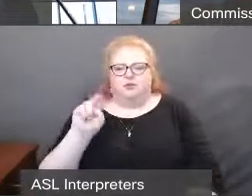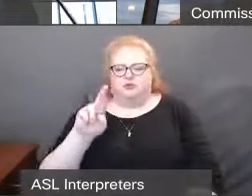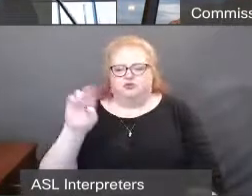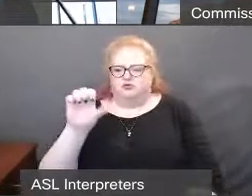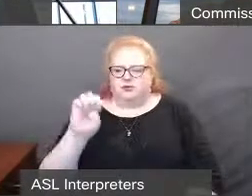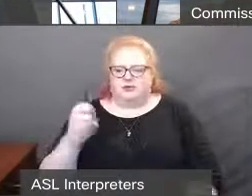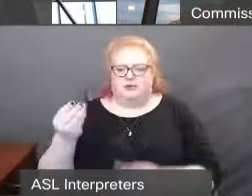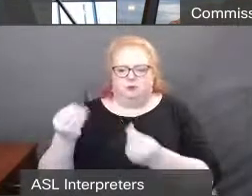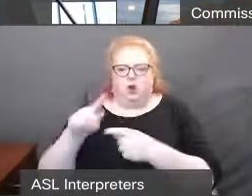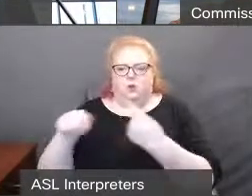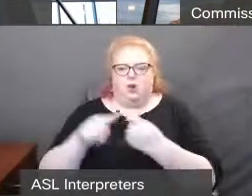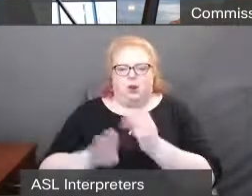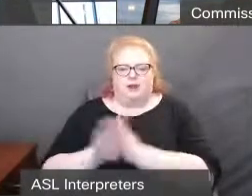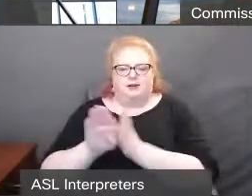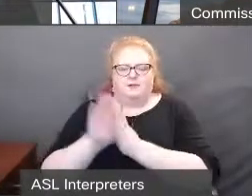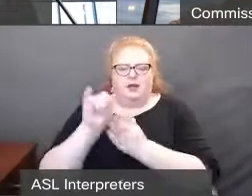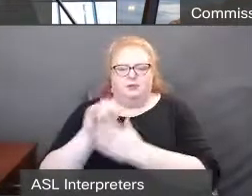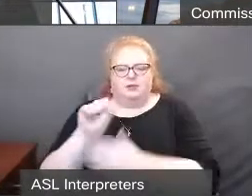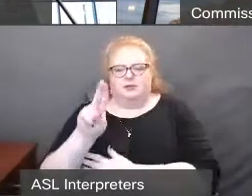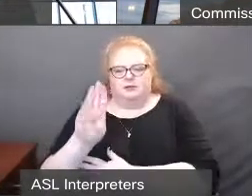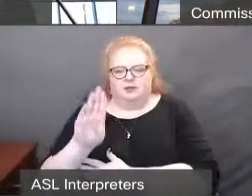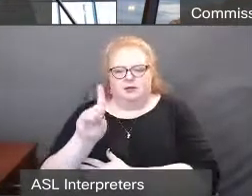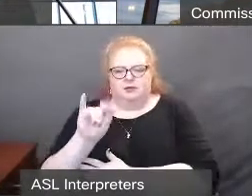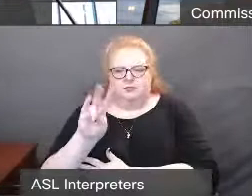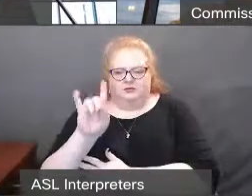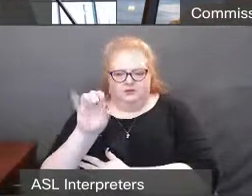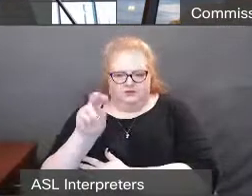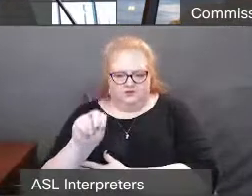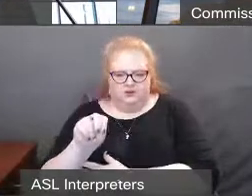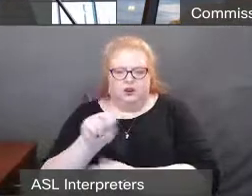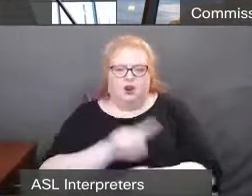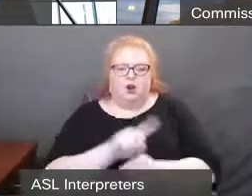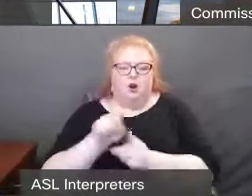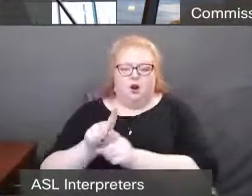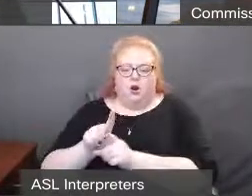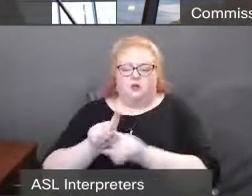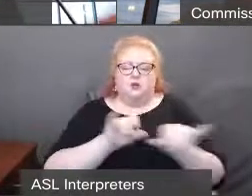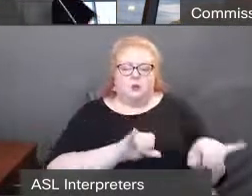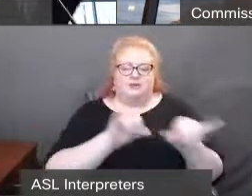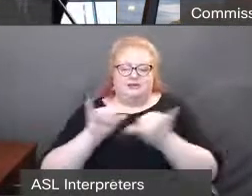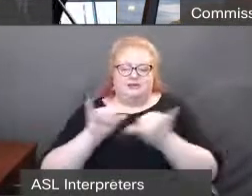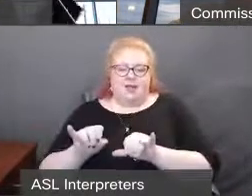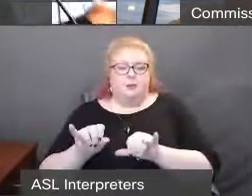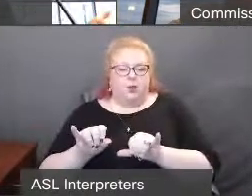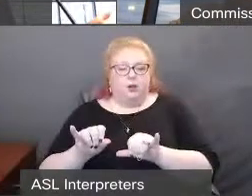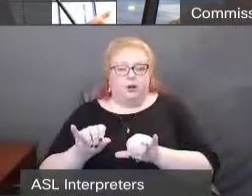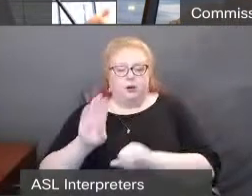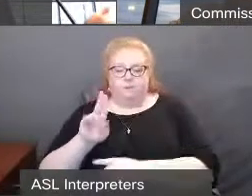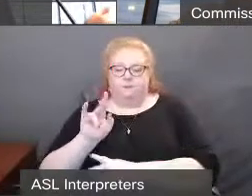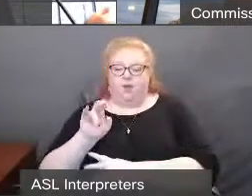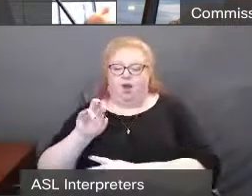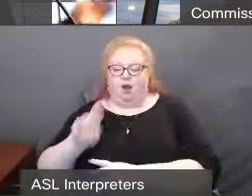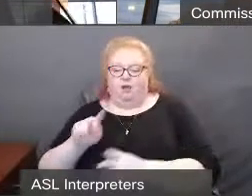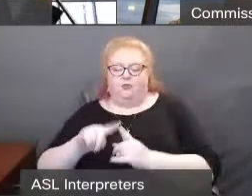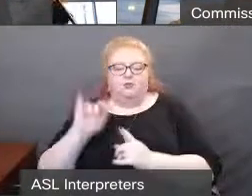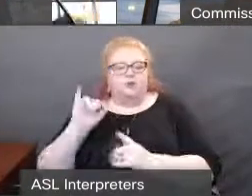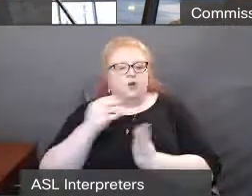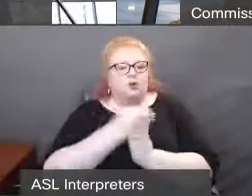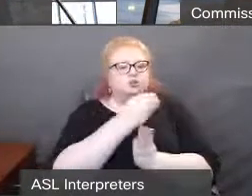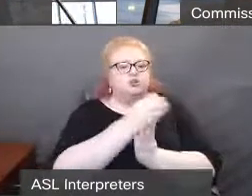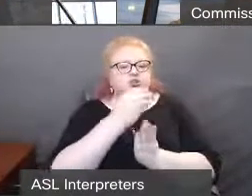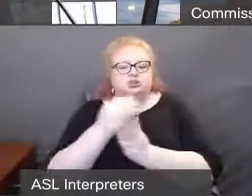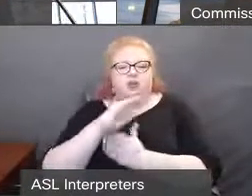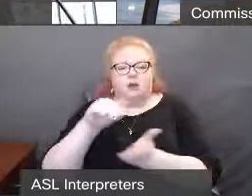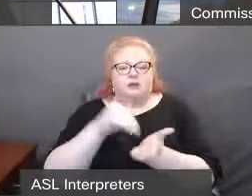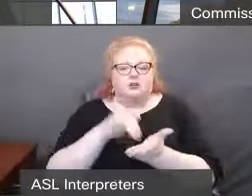subdivision. They also have probably similar amount of buffer to the commercial shopping centers that all these